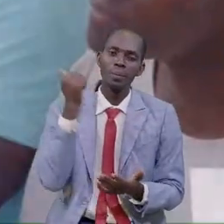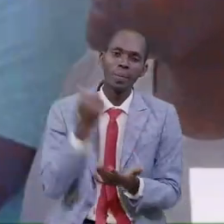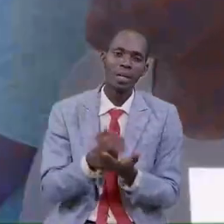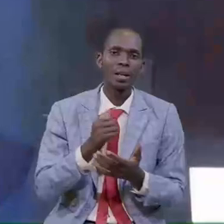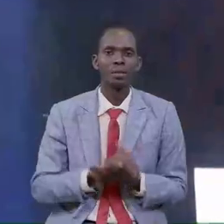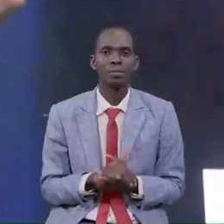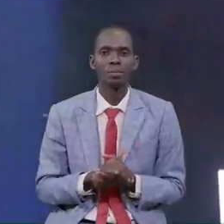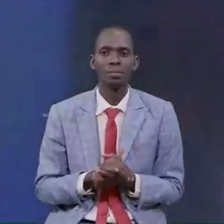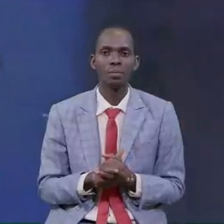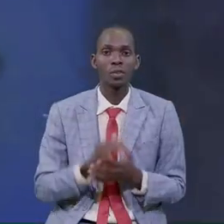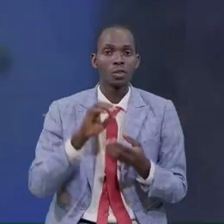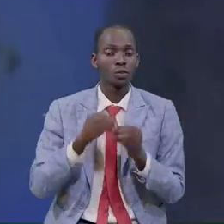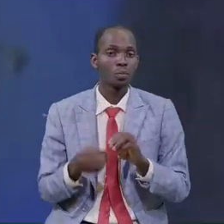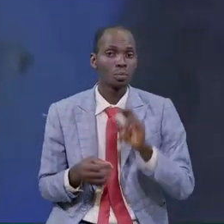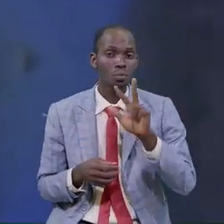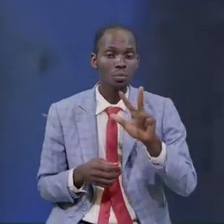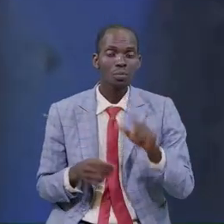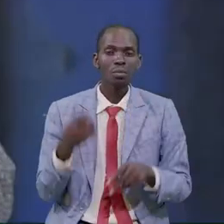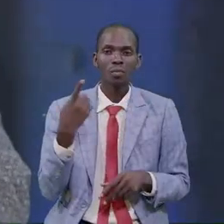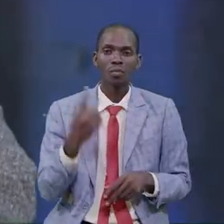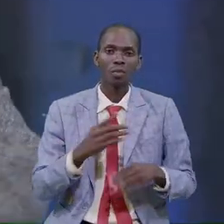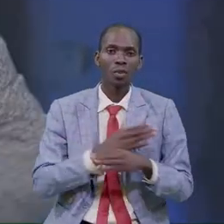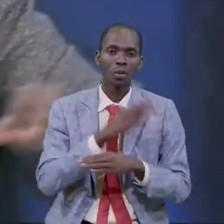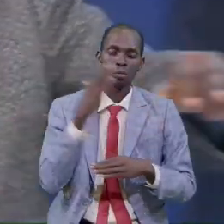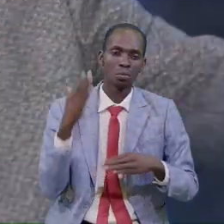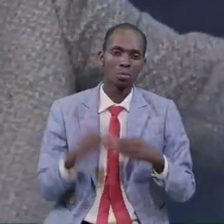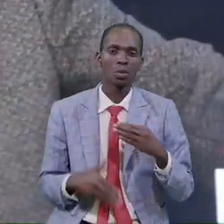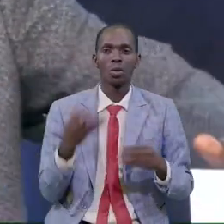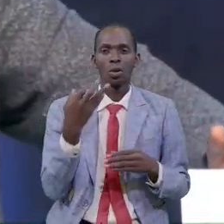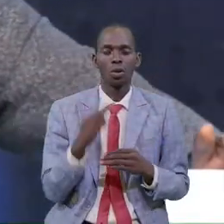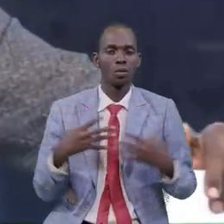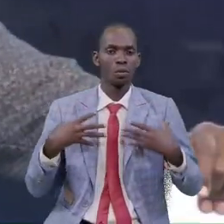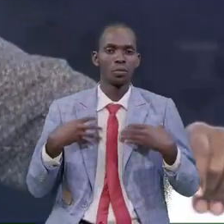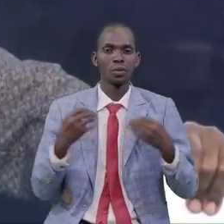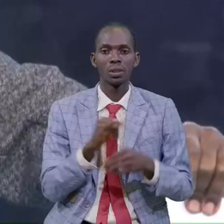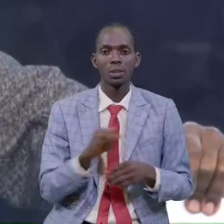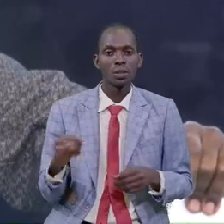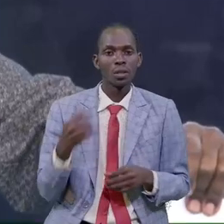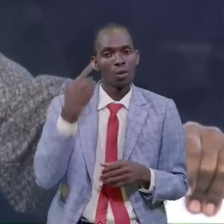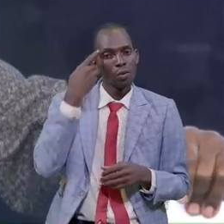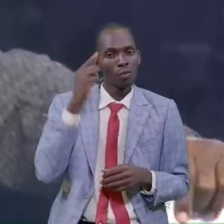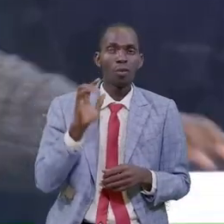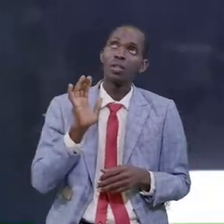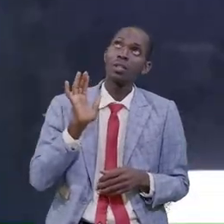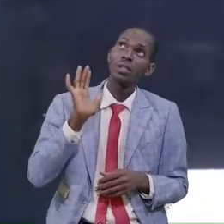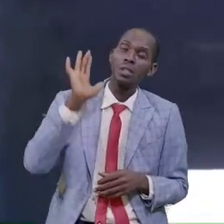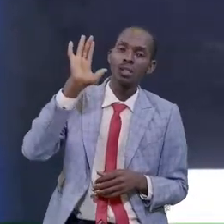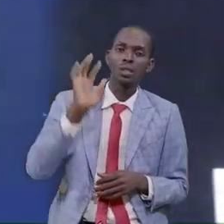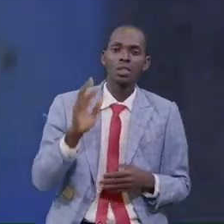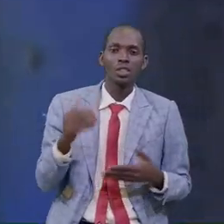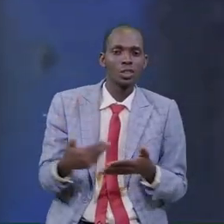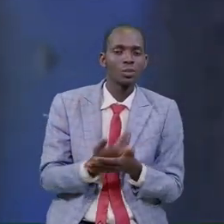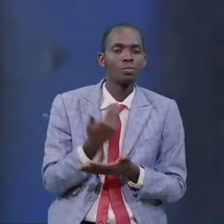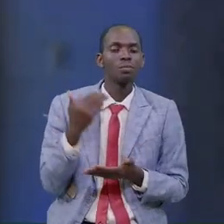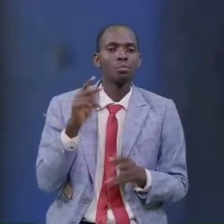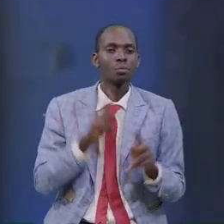three is the consummation of healing for his renewed people. C'est le couronnement